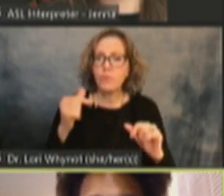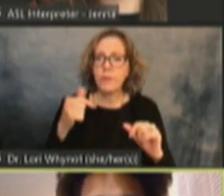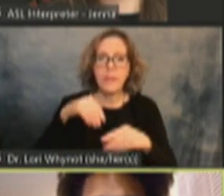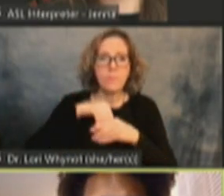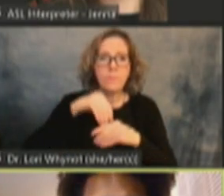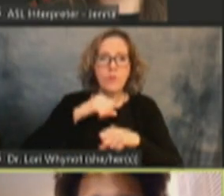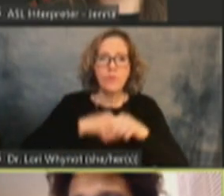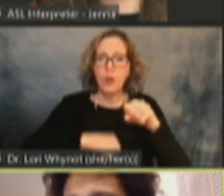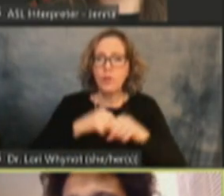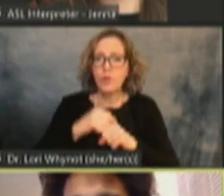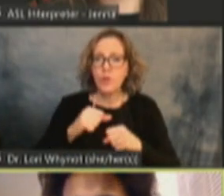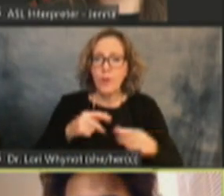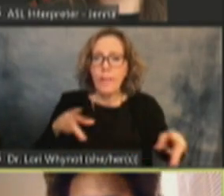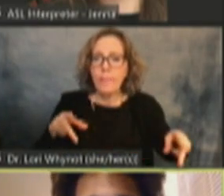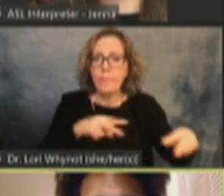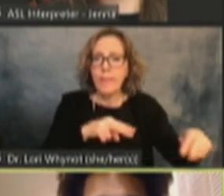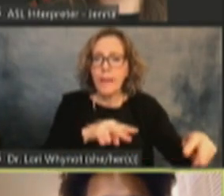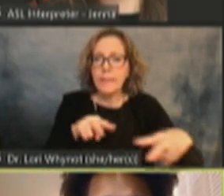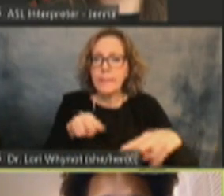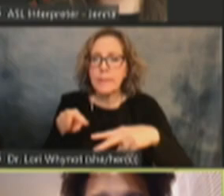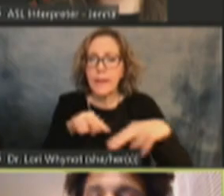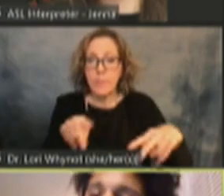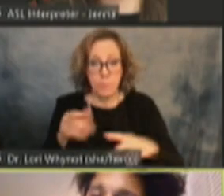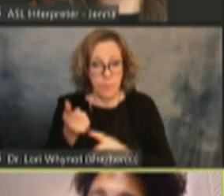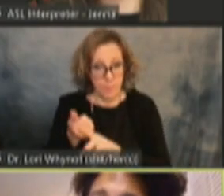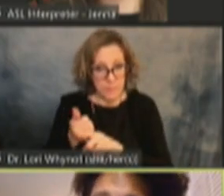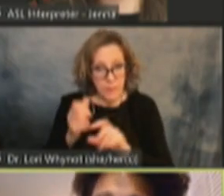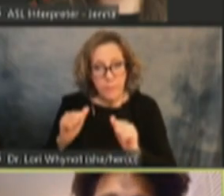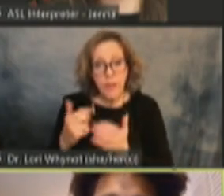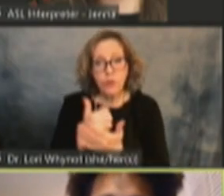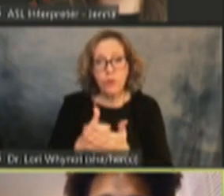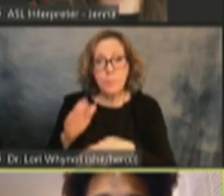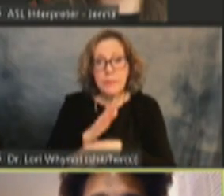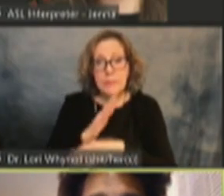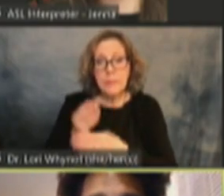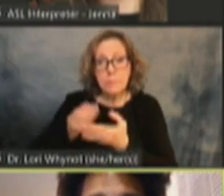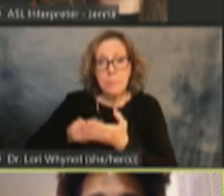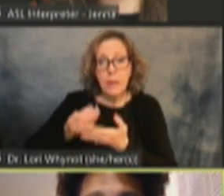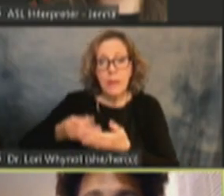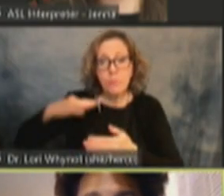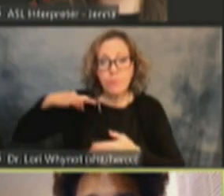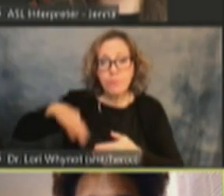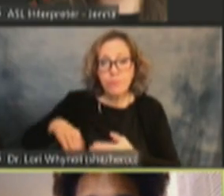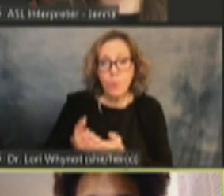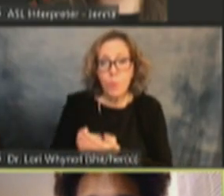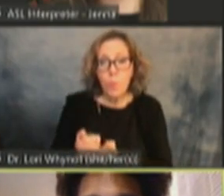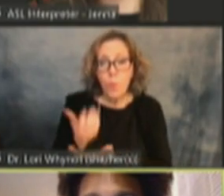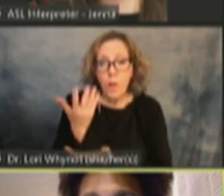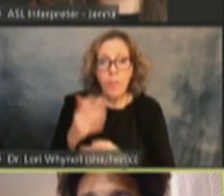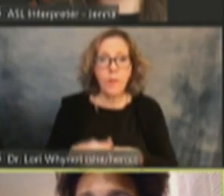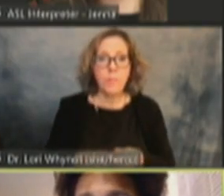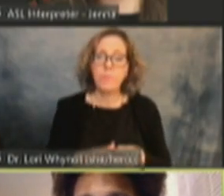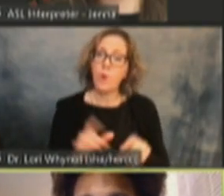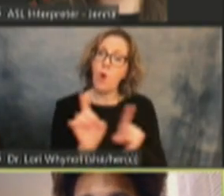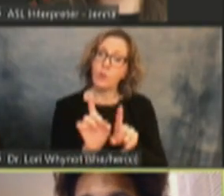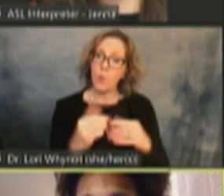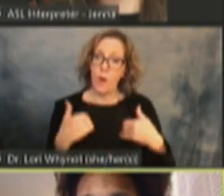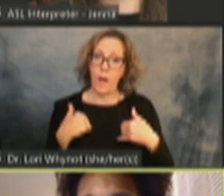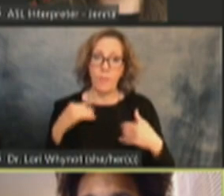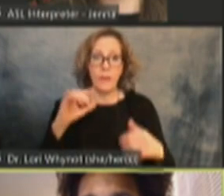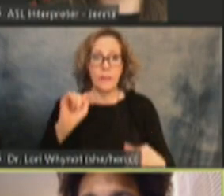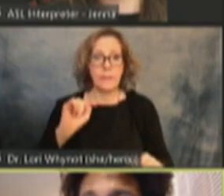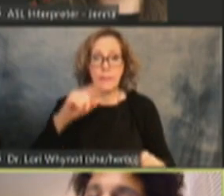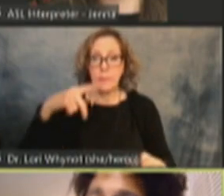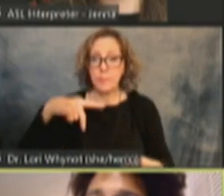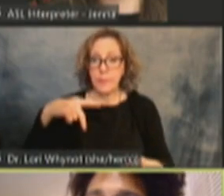building their wealth. And another last example that I'll give is a little bit more on the legal side. We have a TPS legal assistance where we're supporting Haitian